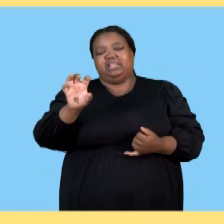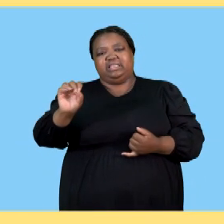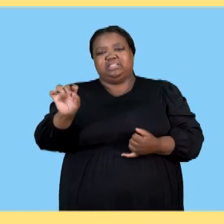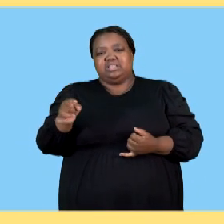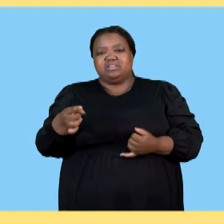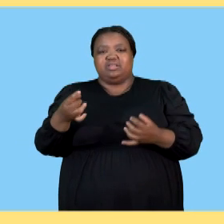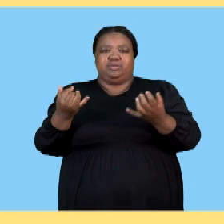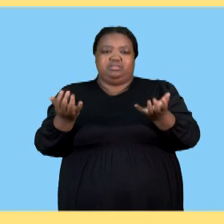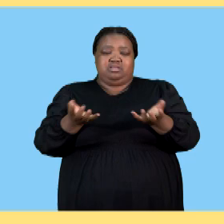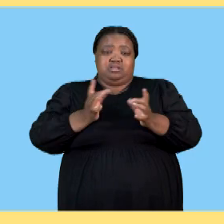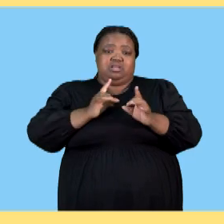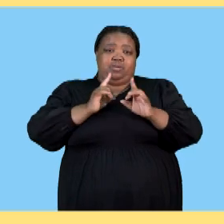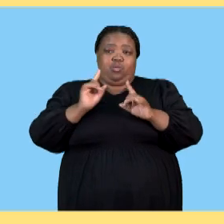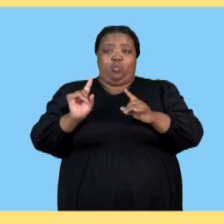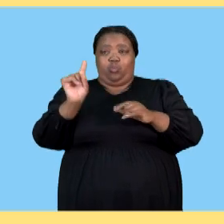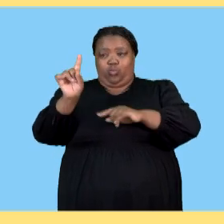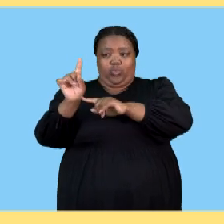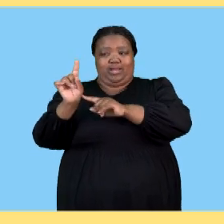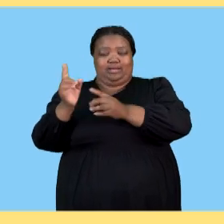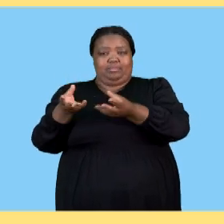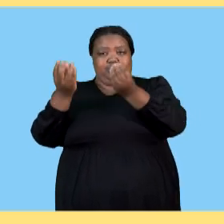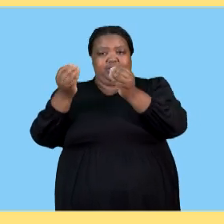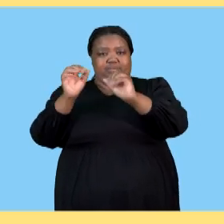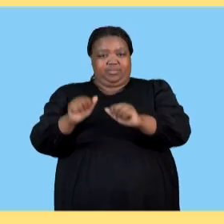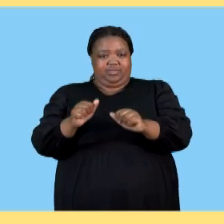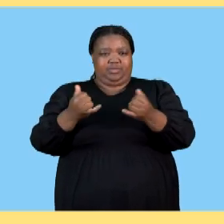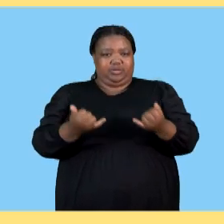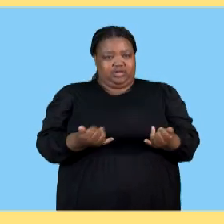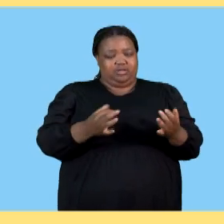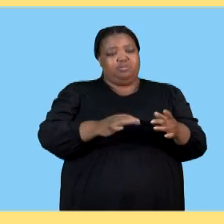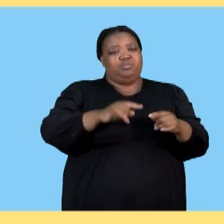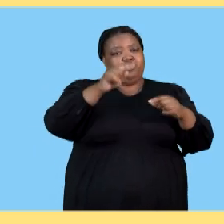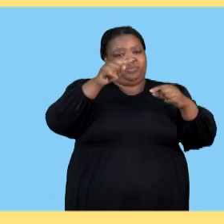310,000. That is how I get this one. And then I do the same here, I get